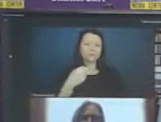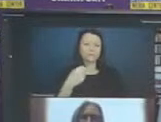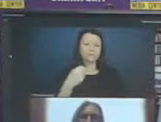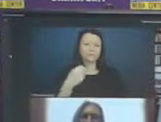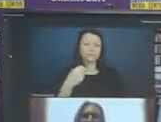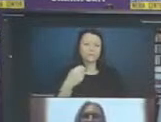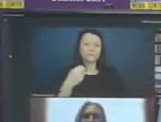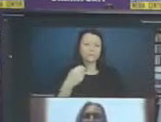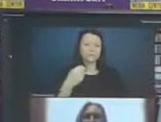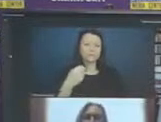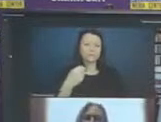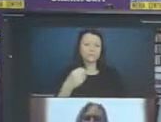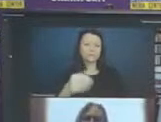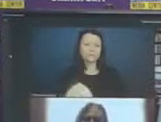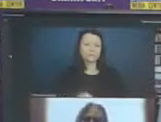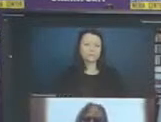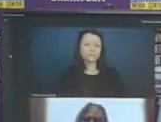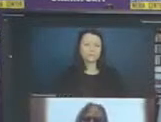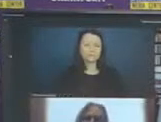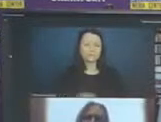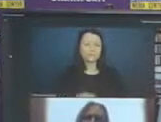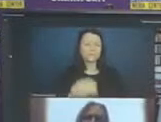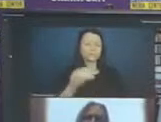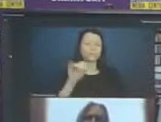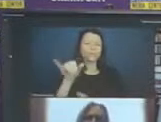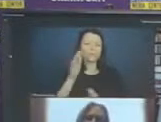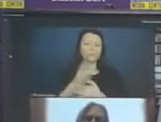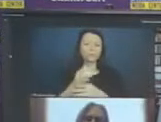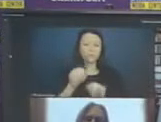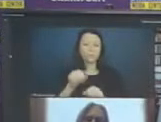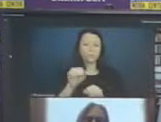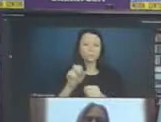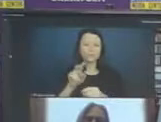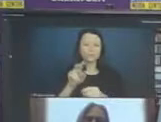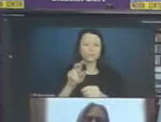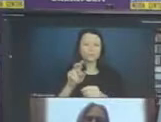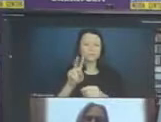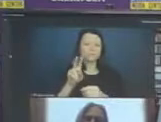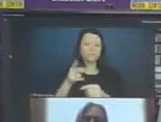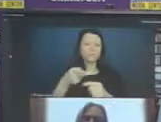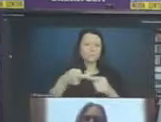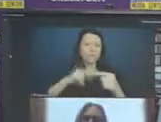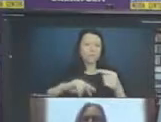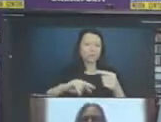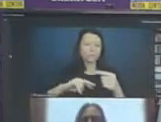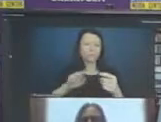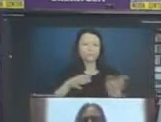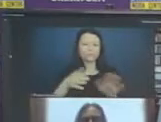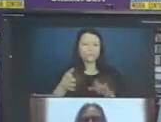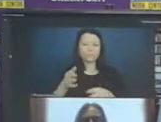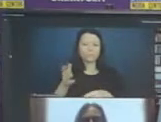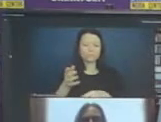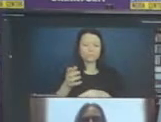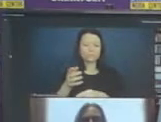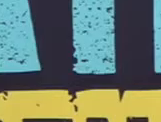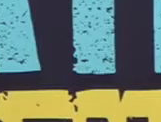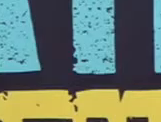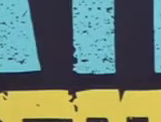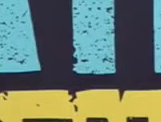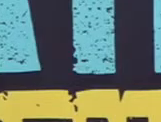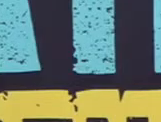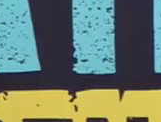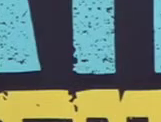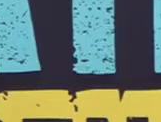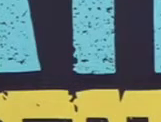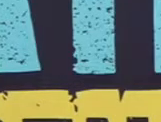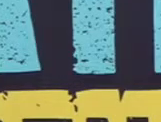whom we're seeing is the interpreter, so you have opportunity to switch between the channels and you can hear